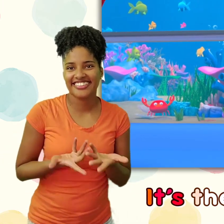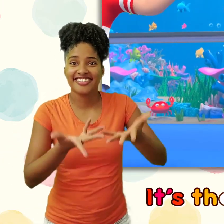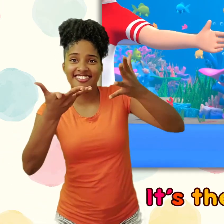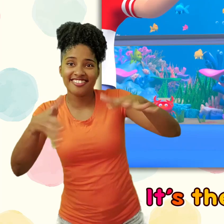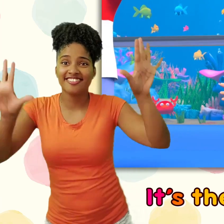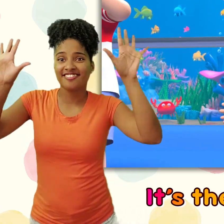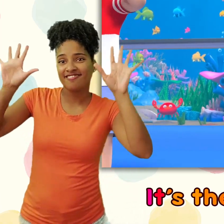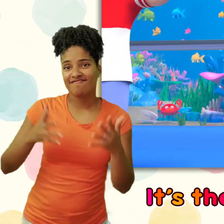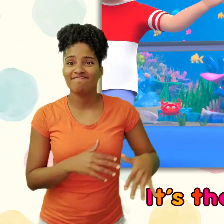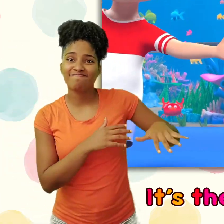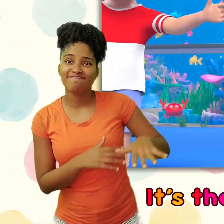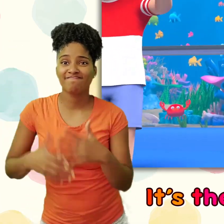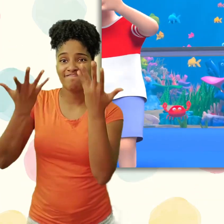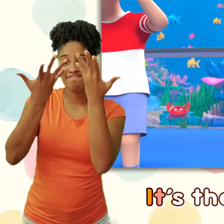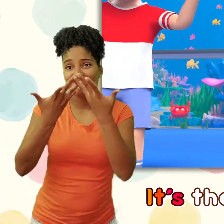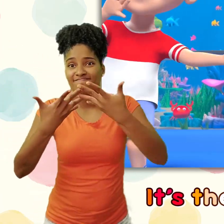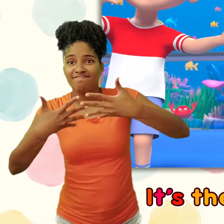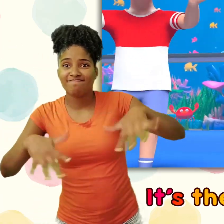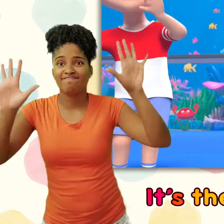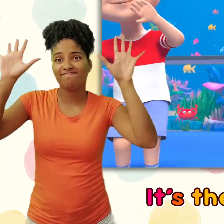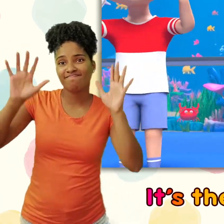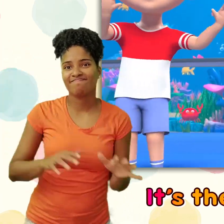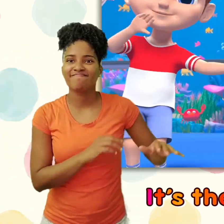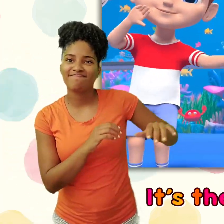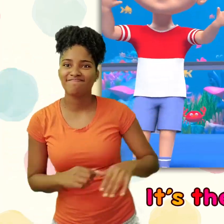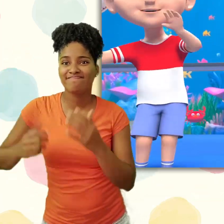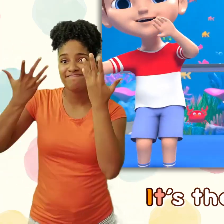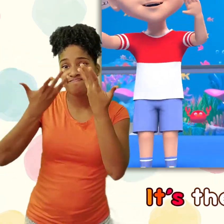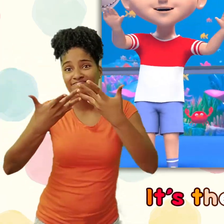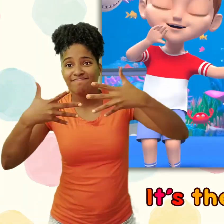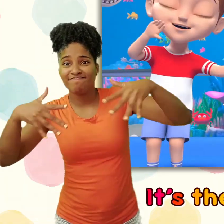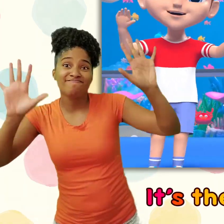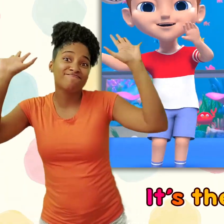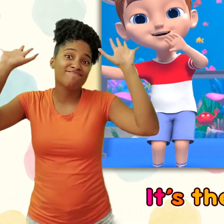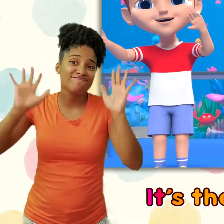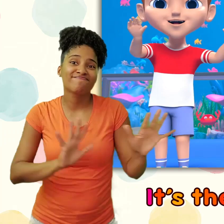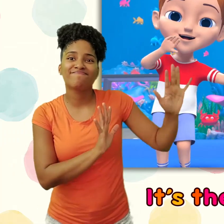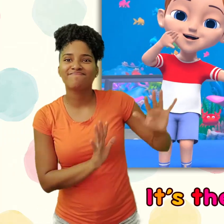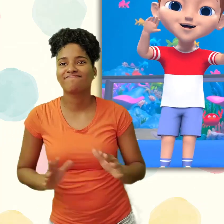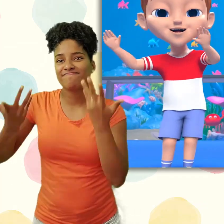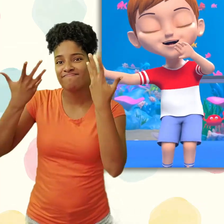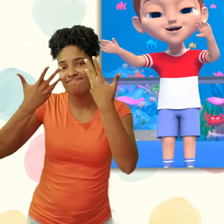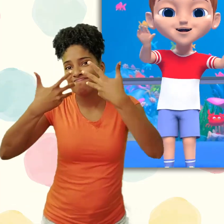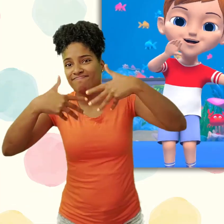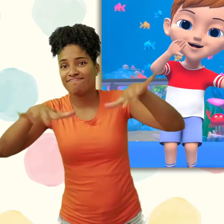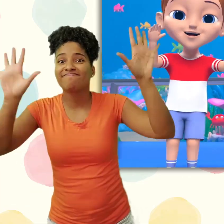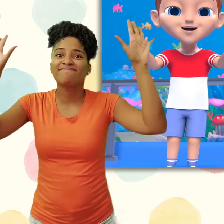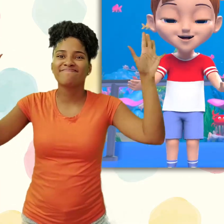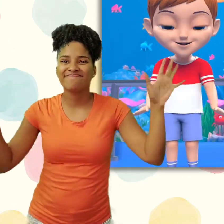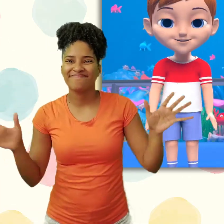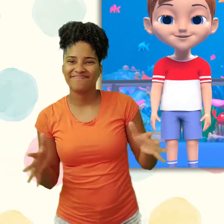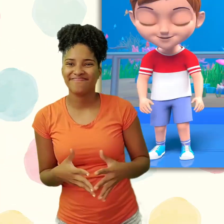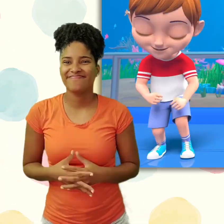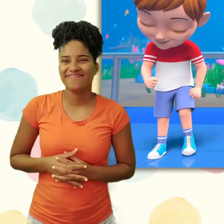It's the end, do-do-do-do. It's the end, do-do-do-do. It's the end, do-do-do-do. It's the